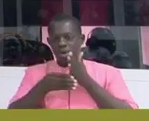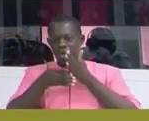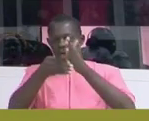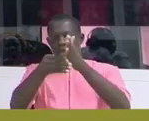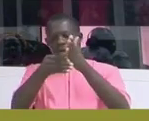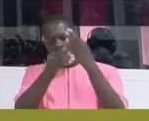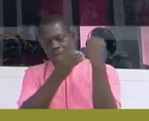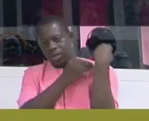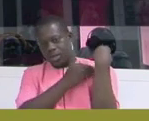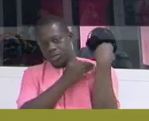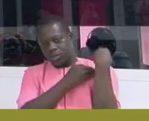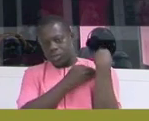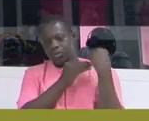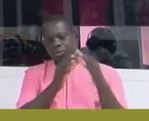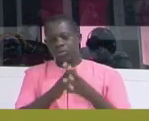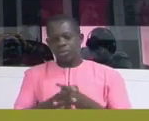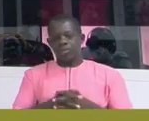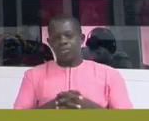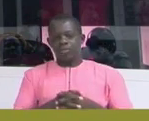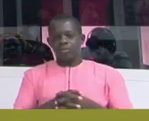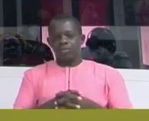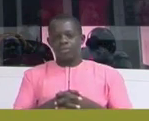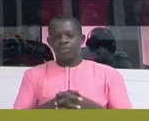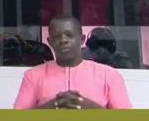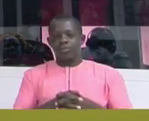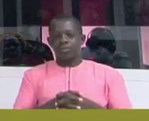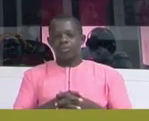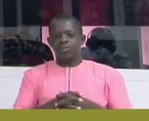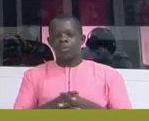in he was heading all those